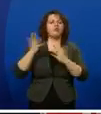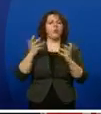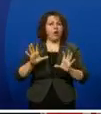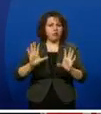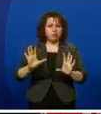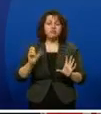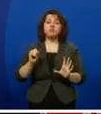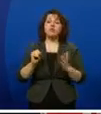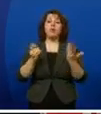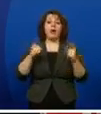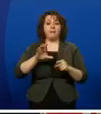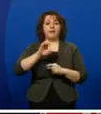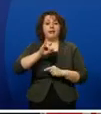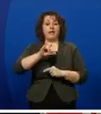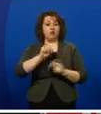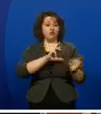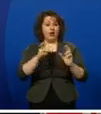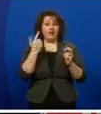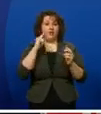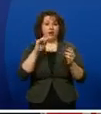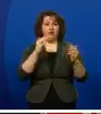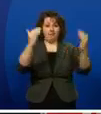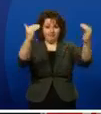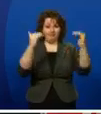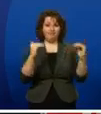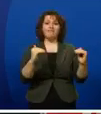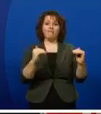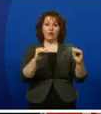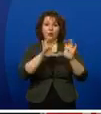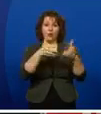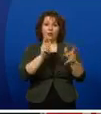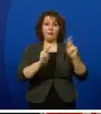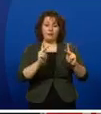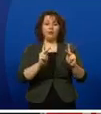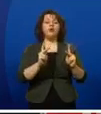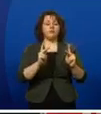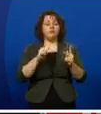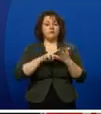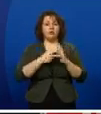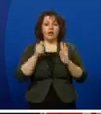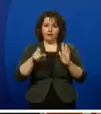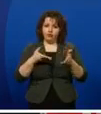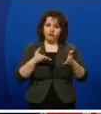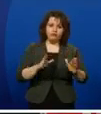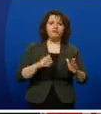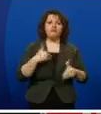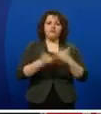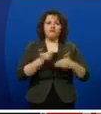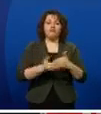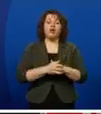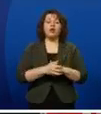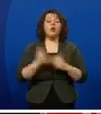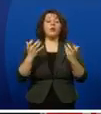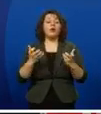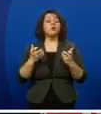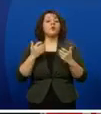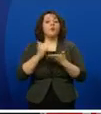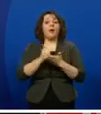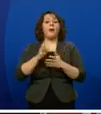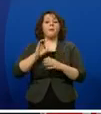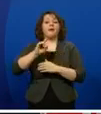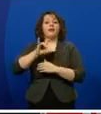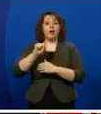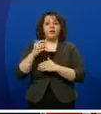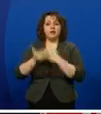move to the next eligibility tier, we must enable them to do so. We also want to help counties keep pace as the number